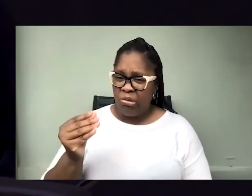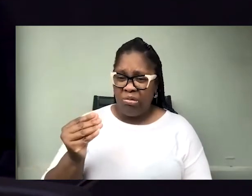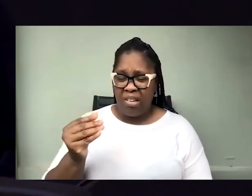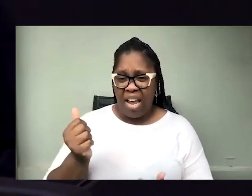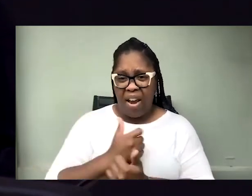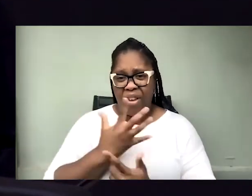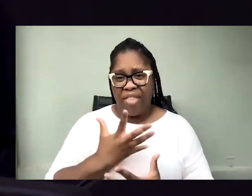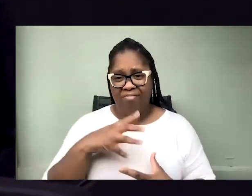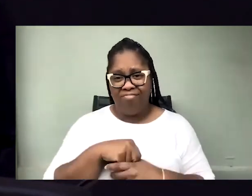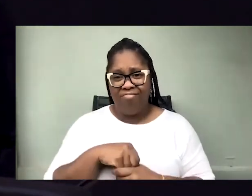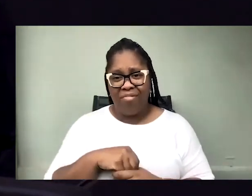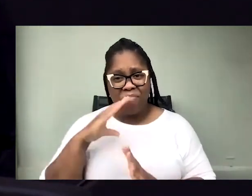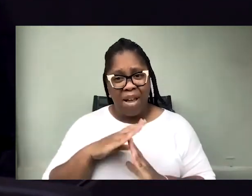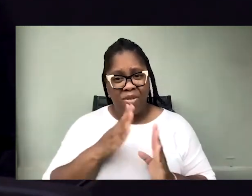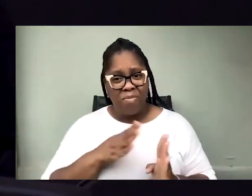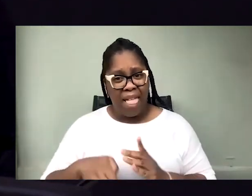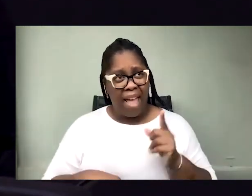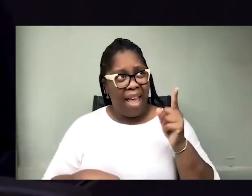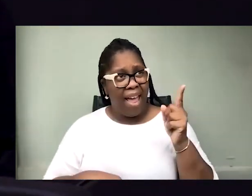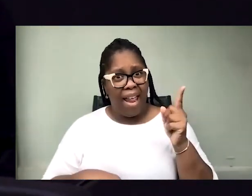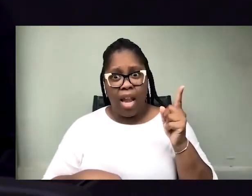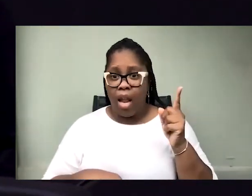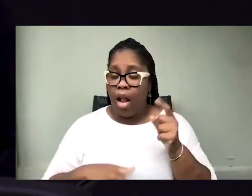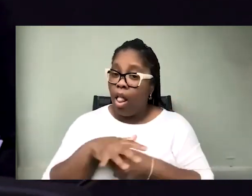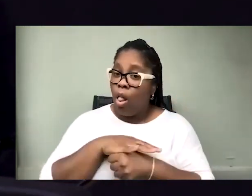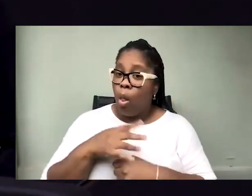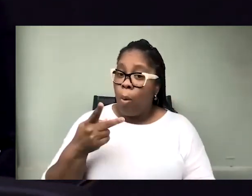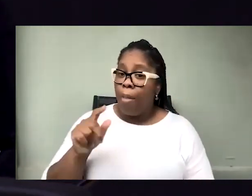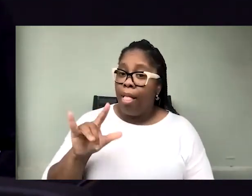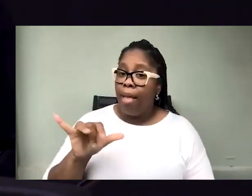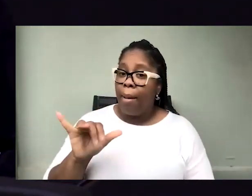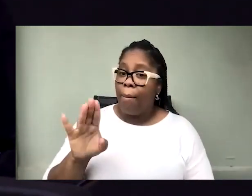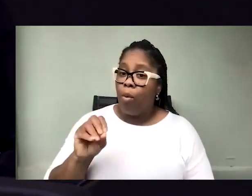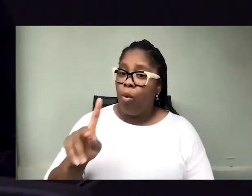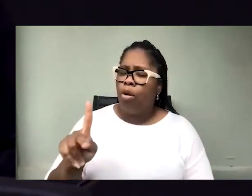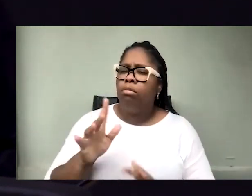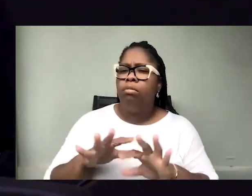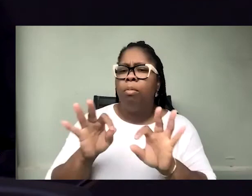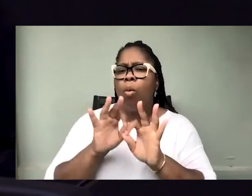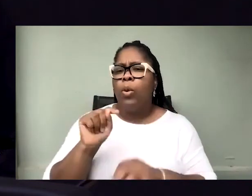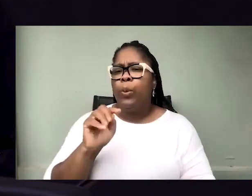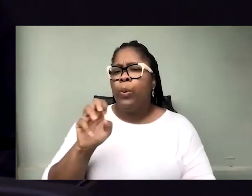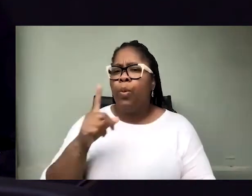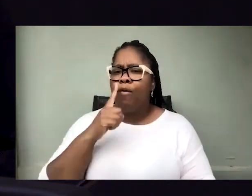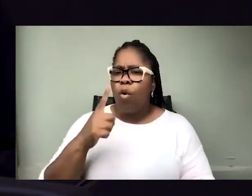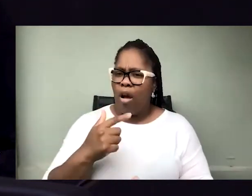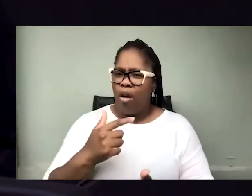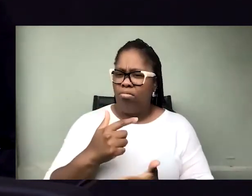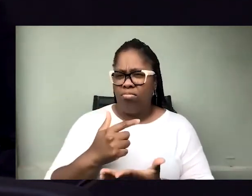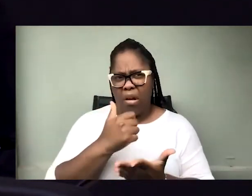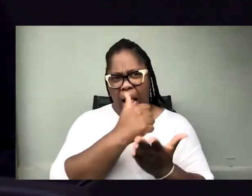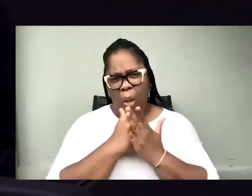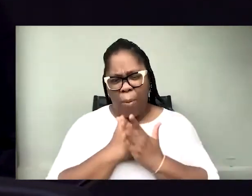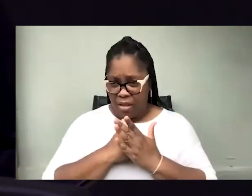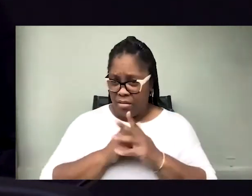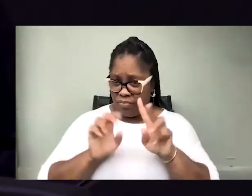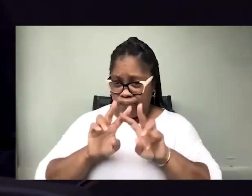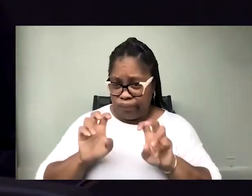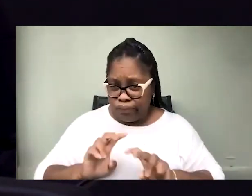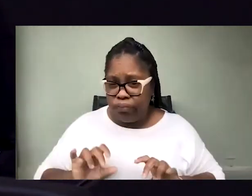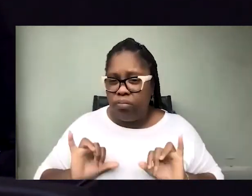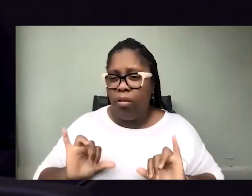master plan, the local playbook is a welcome tool for us to help break down things into more manageable